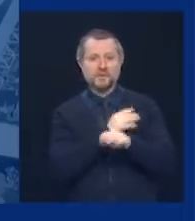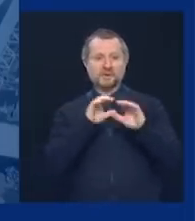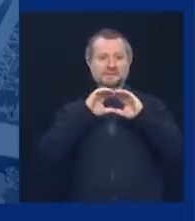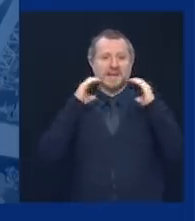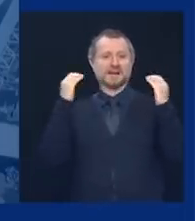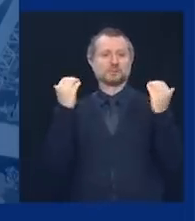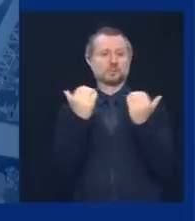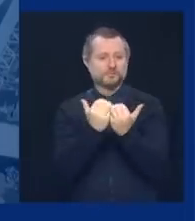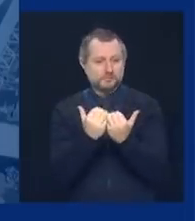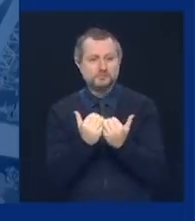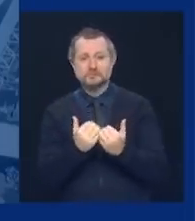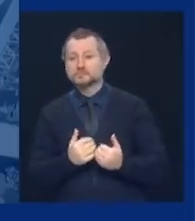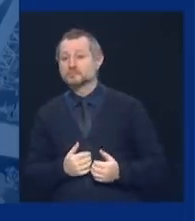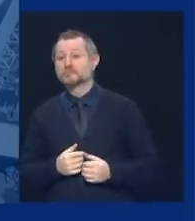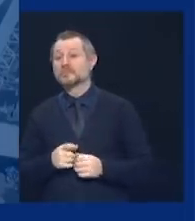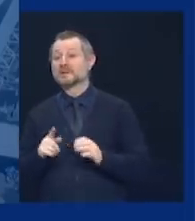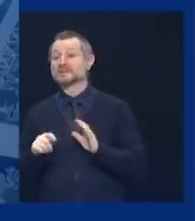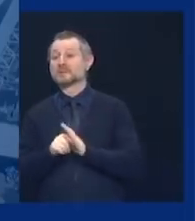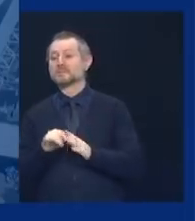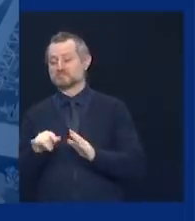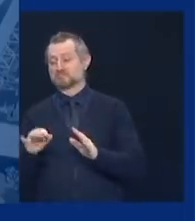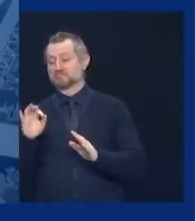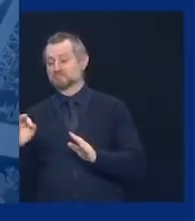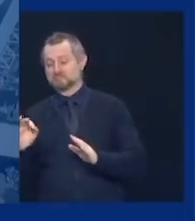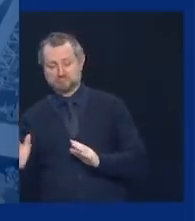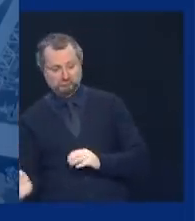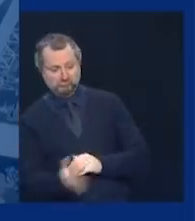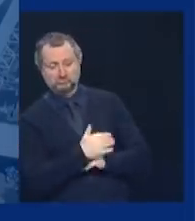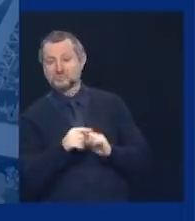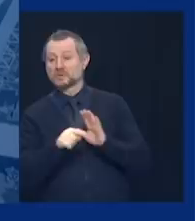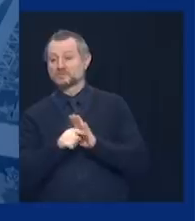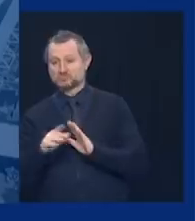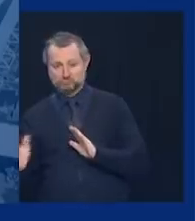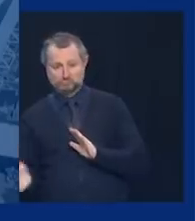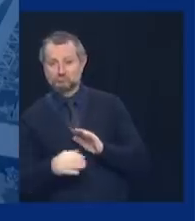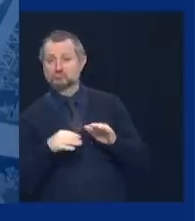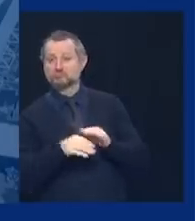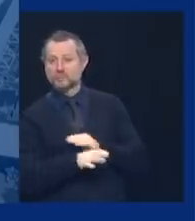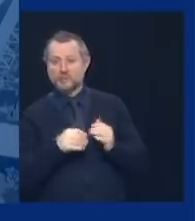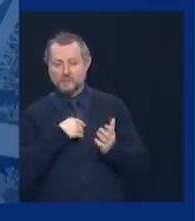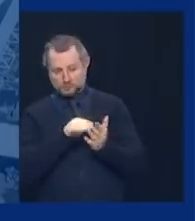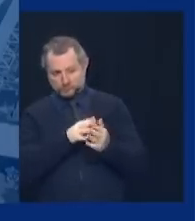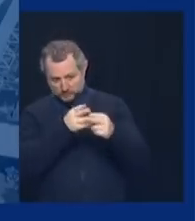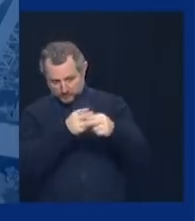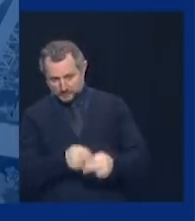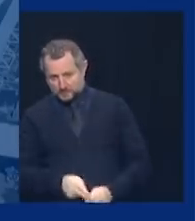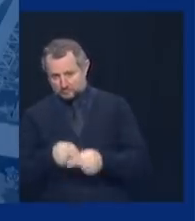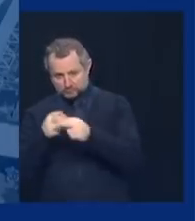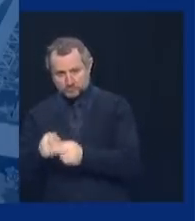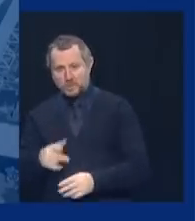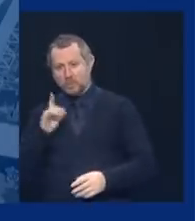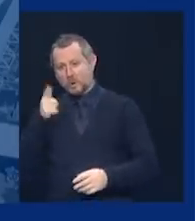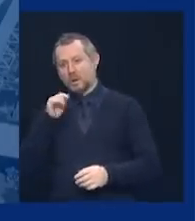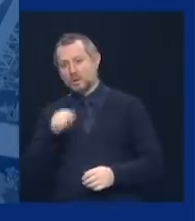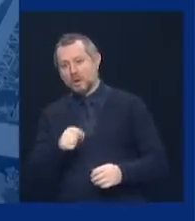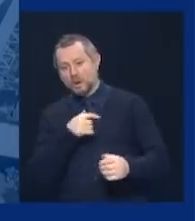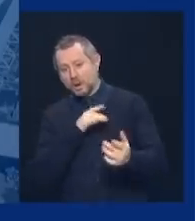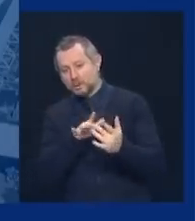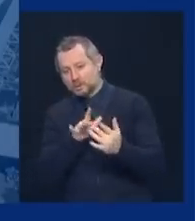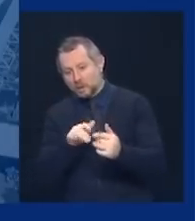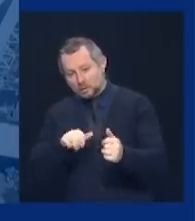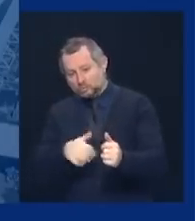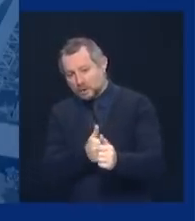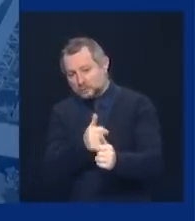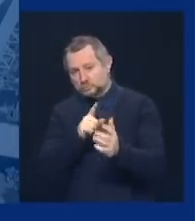If they're negative, they go in, and then contact trace afterwards to see what the